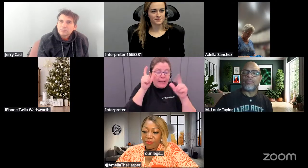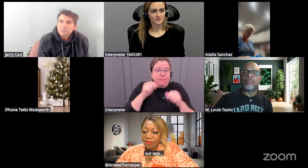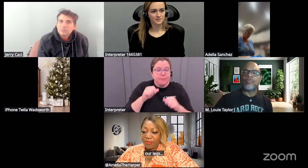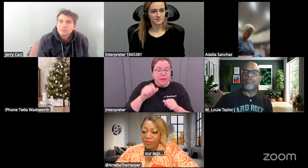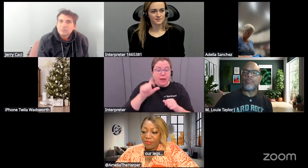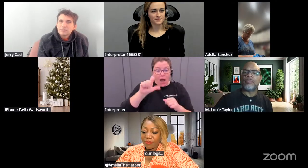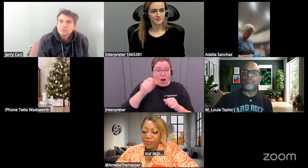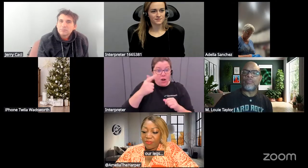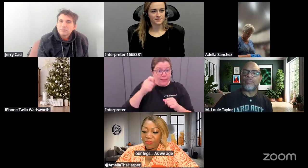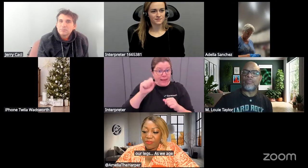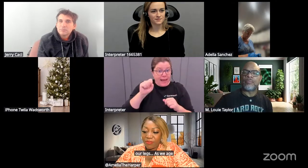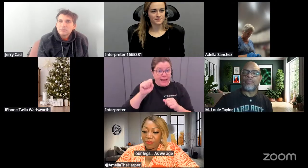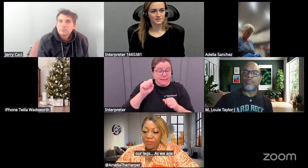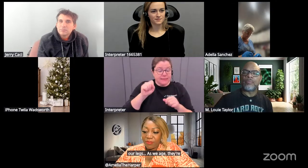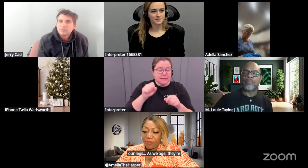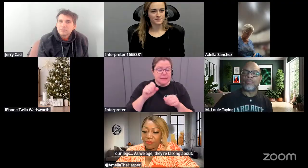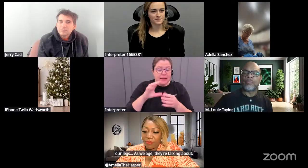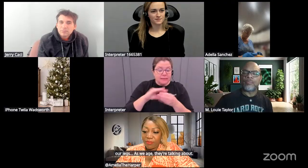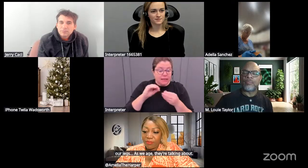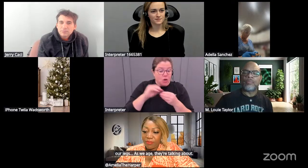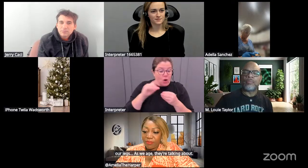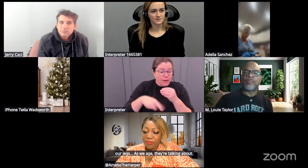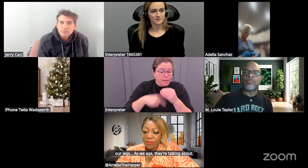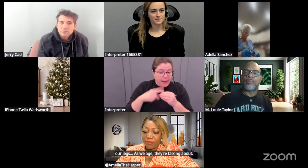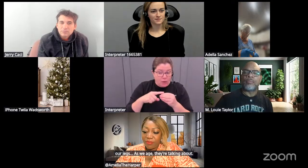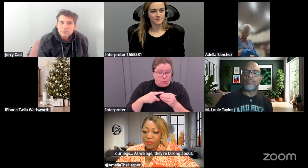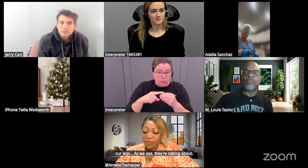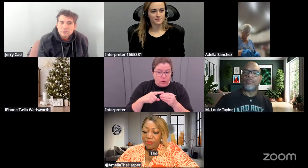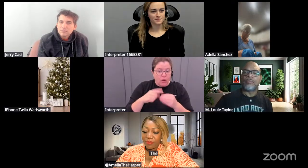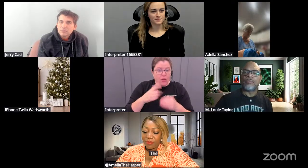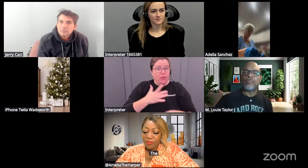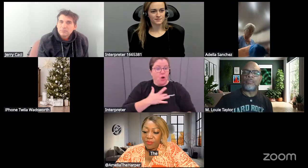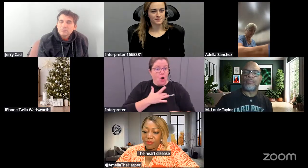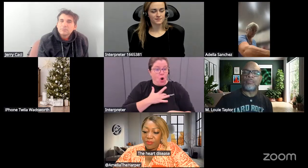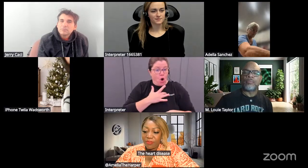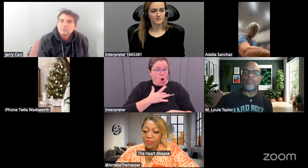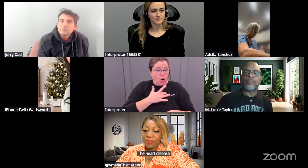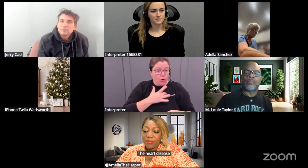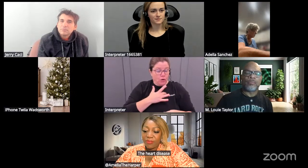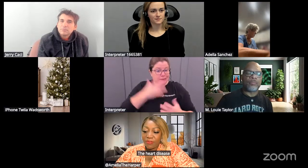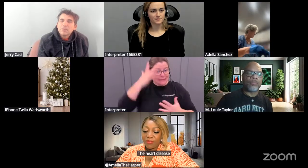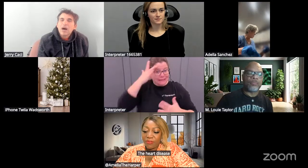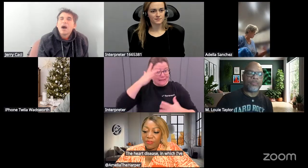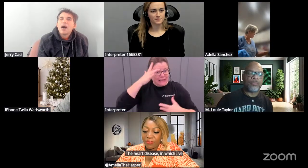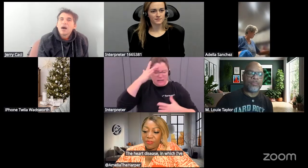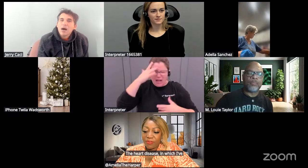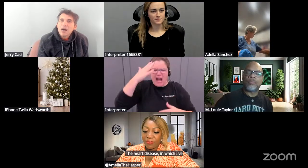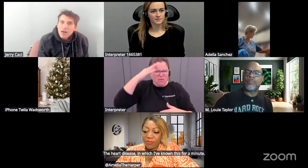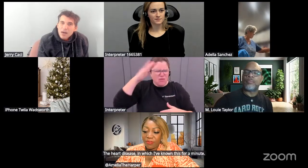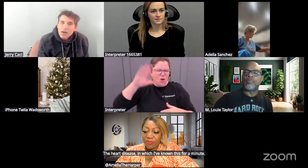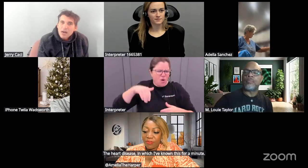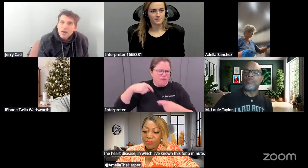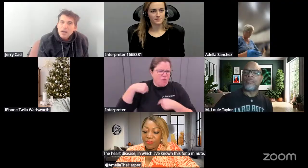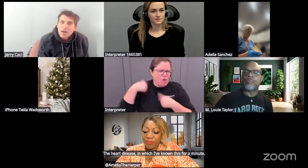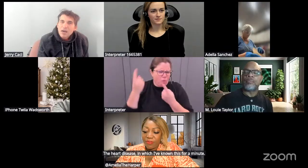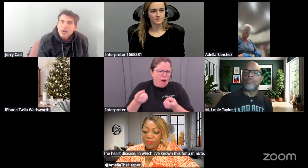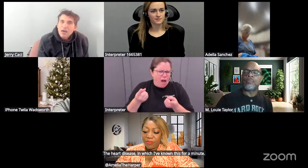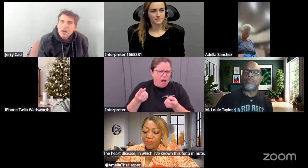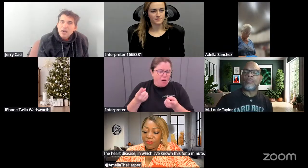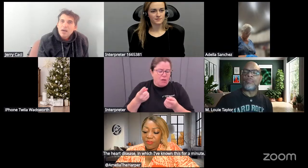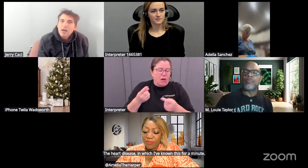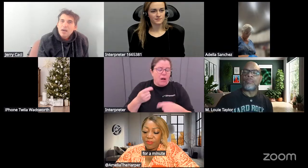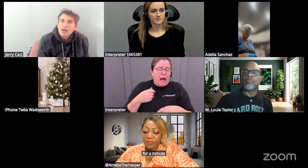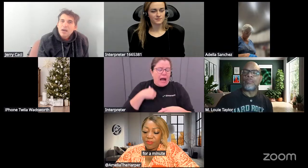we age, they're talking about the heart disease, in which I've known this for a minute,